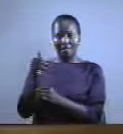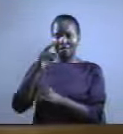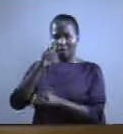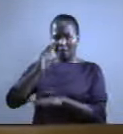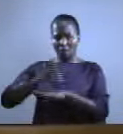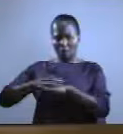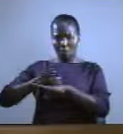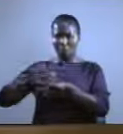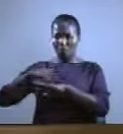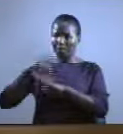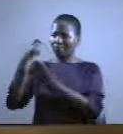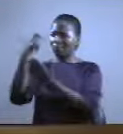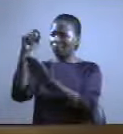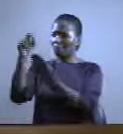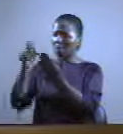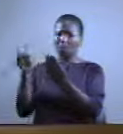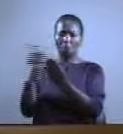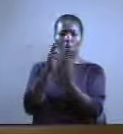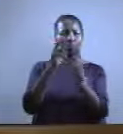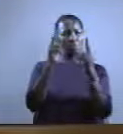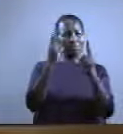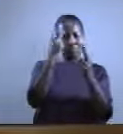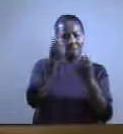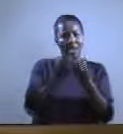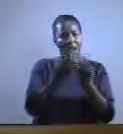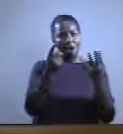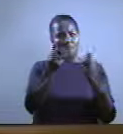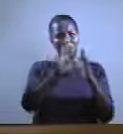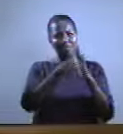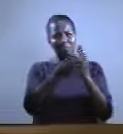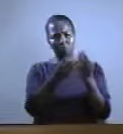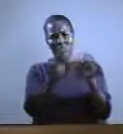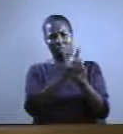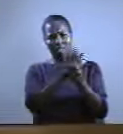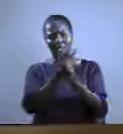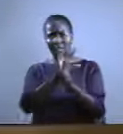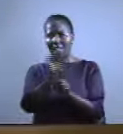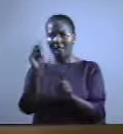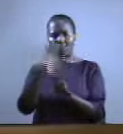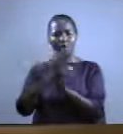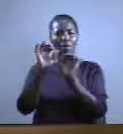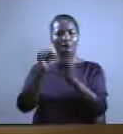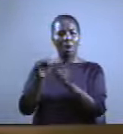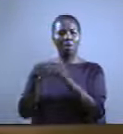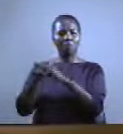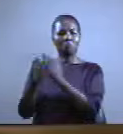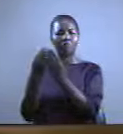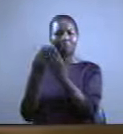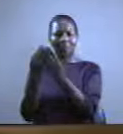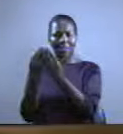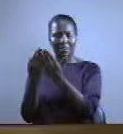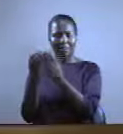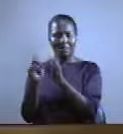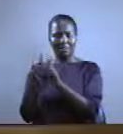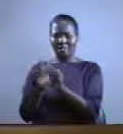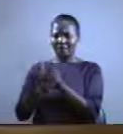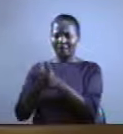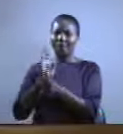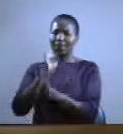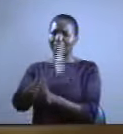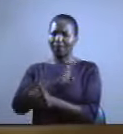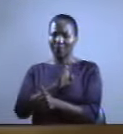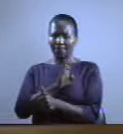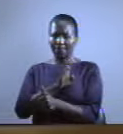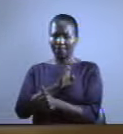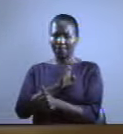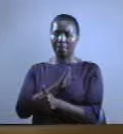urgent audit as to how many tertiary institutions are failing disabled students by not allowing them access and the necessary assistance to further their